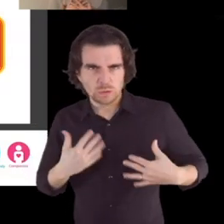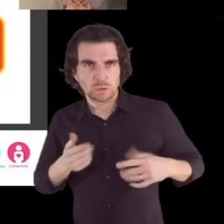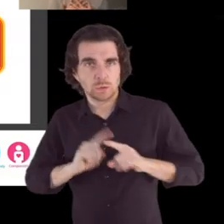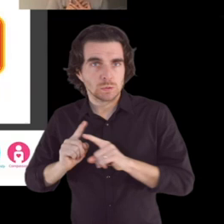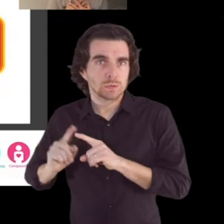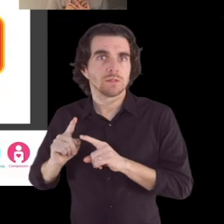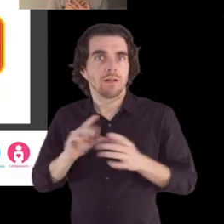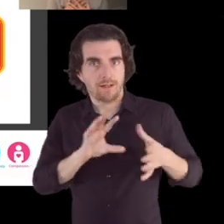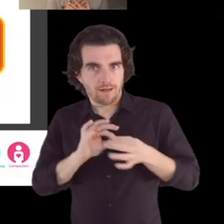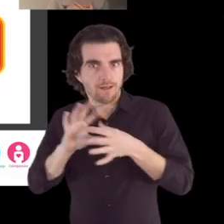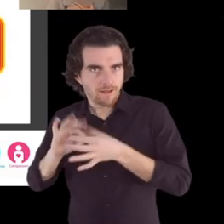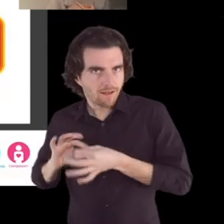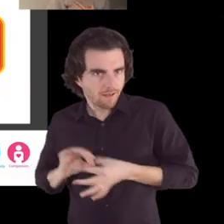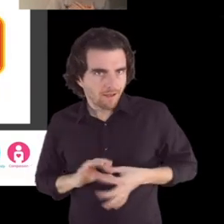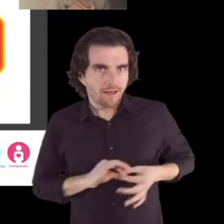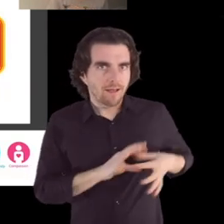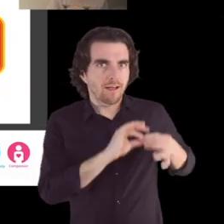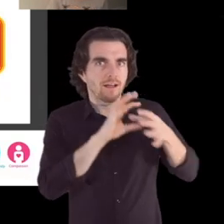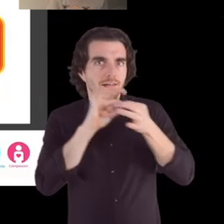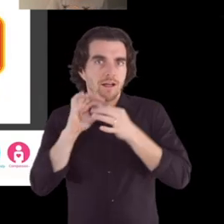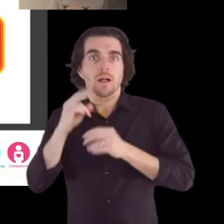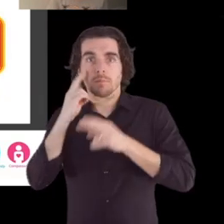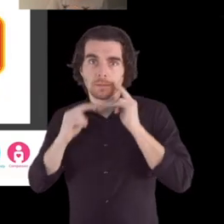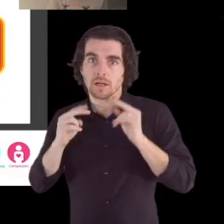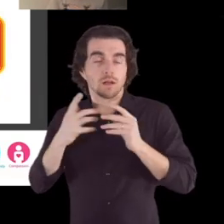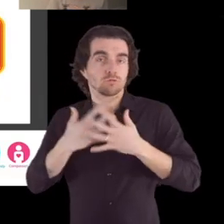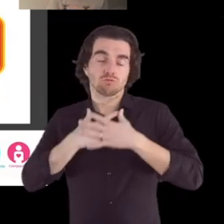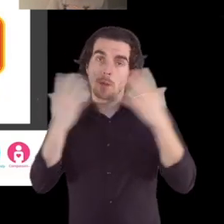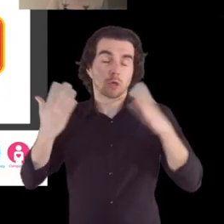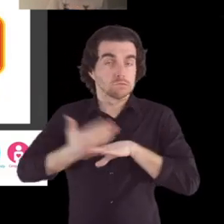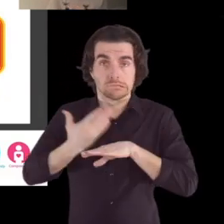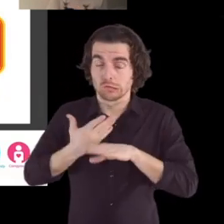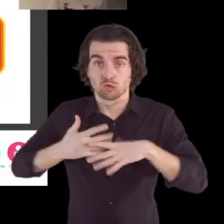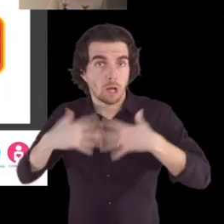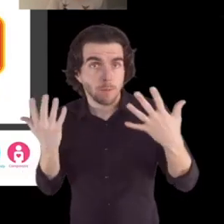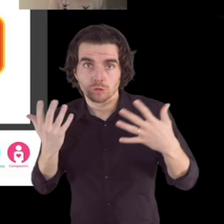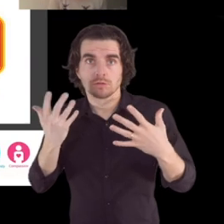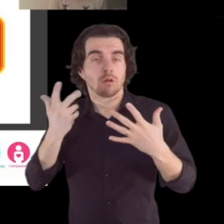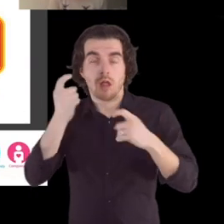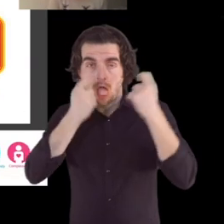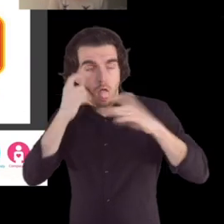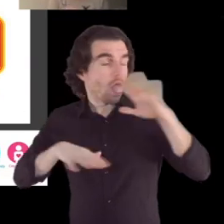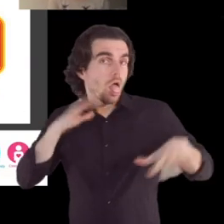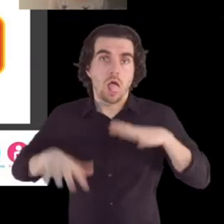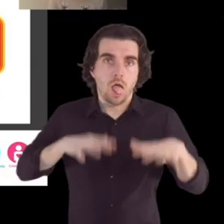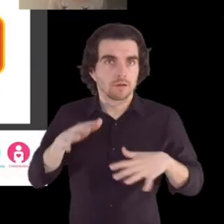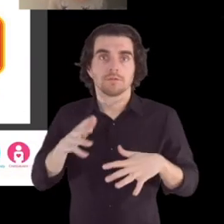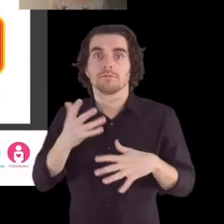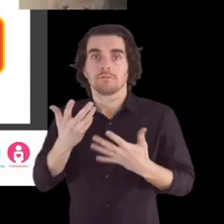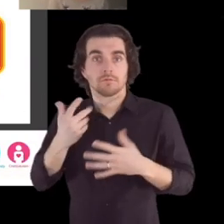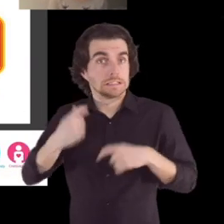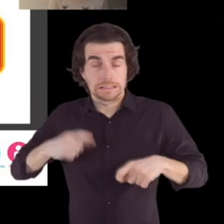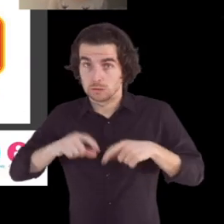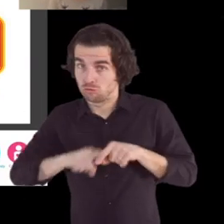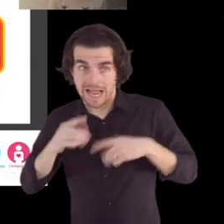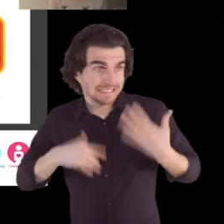in your body. And then that affects that we do. So sometimes people can go into overdrive and do more work and work outside their hours and